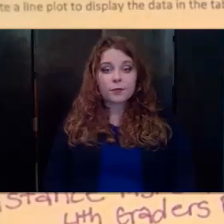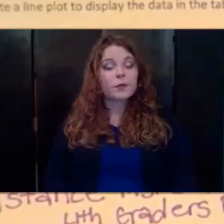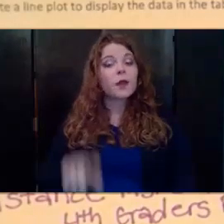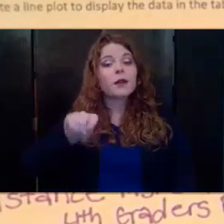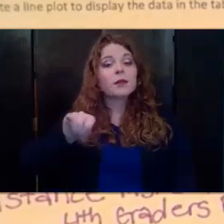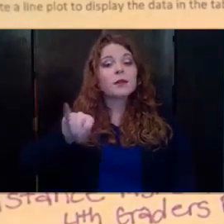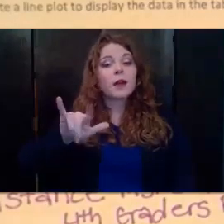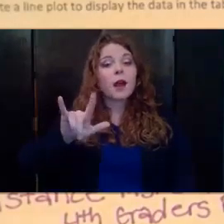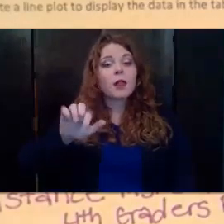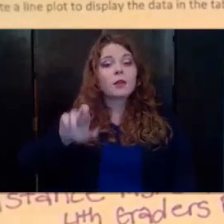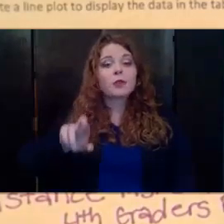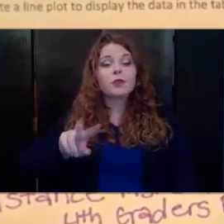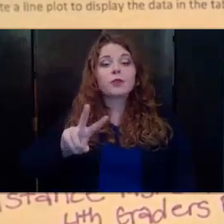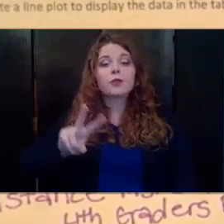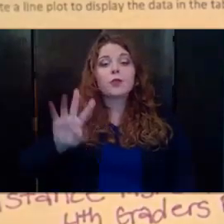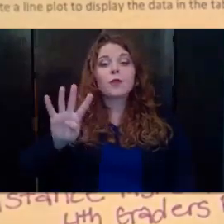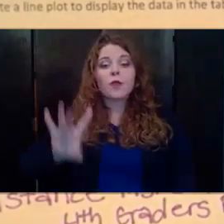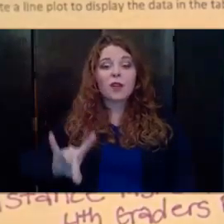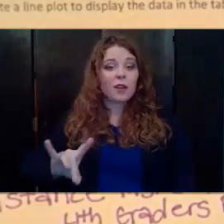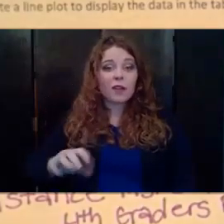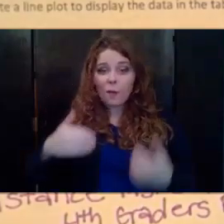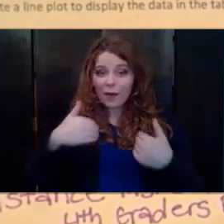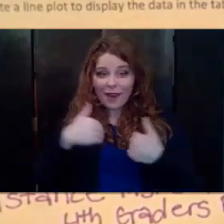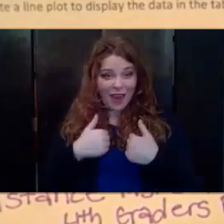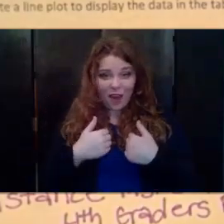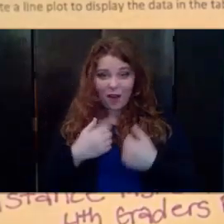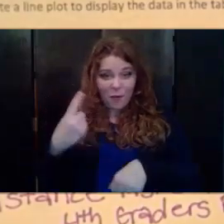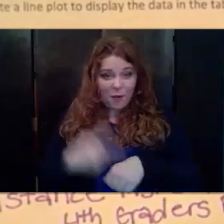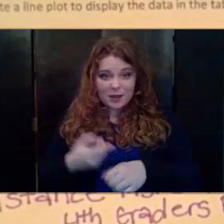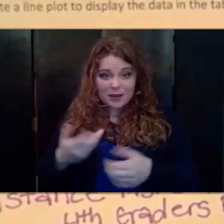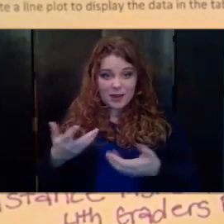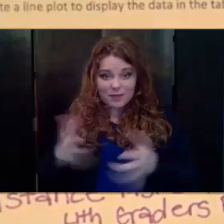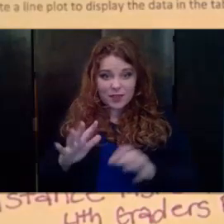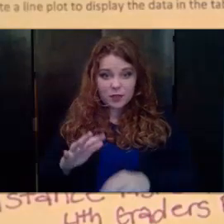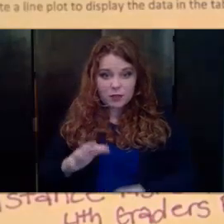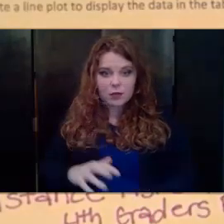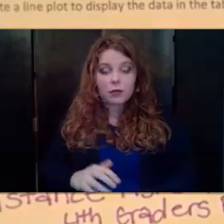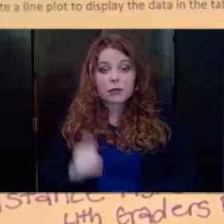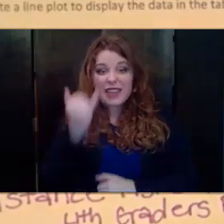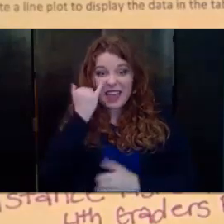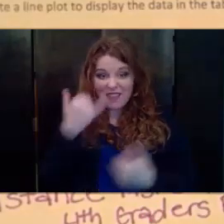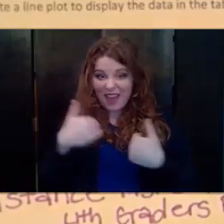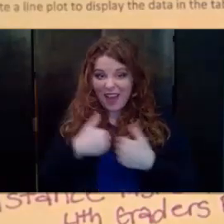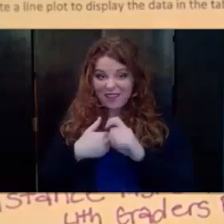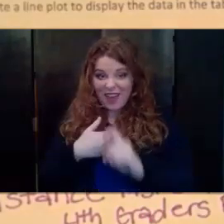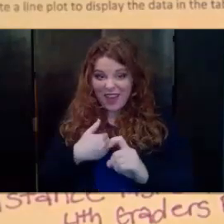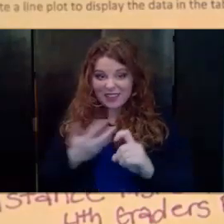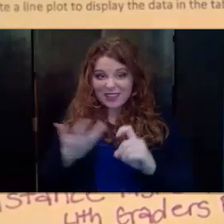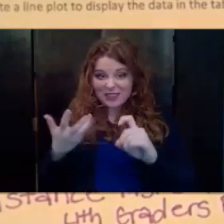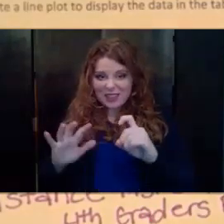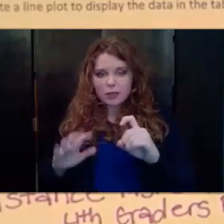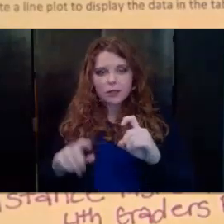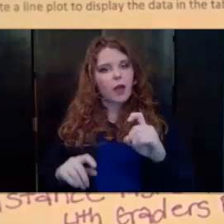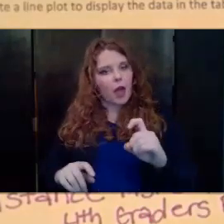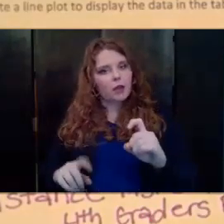Tyler is 2 4/8. And look, we already have 2 4/8 with an X. And if we've already got that listed, remember our